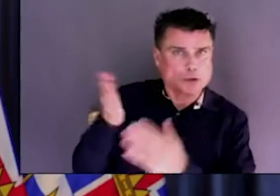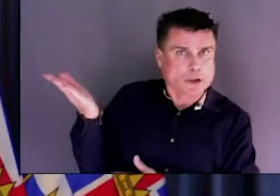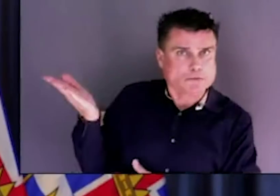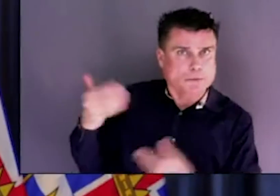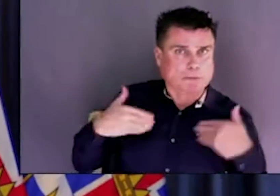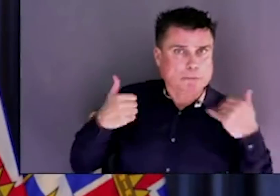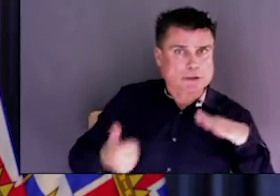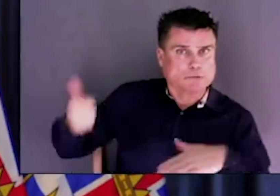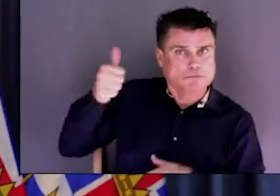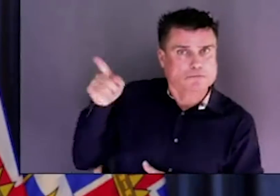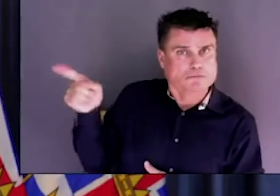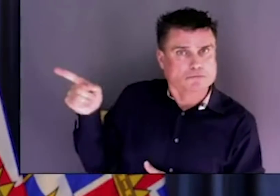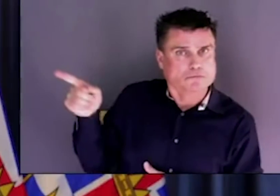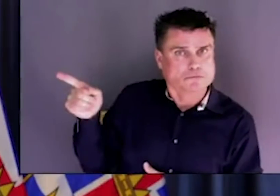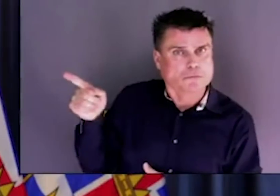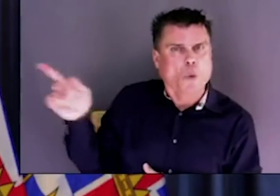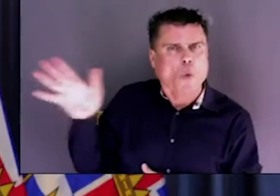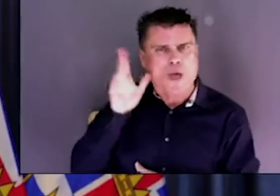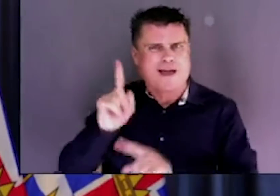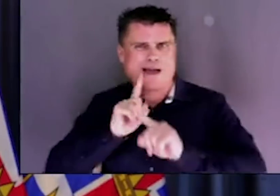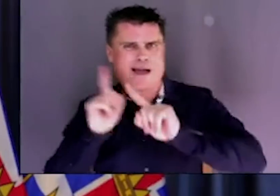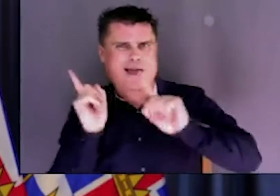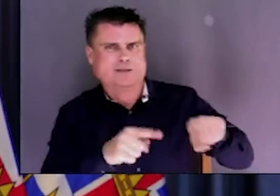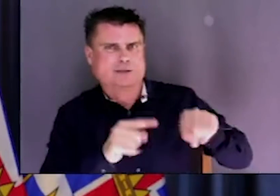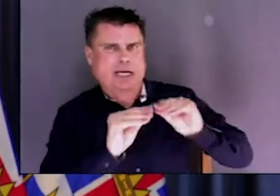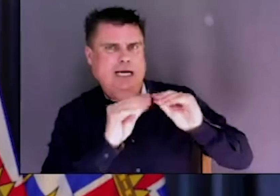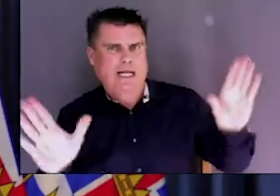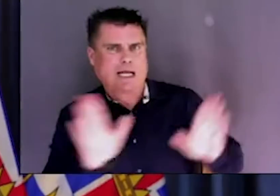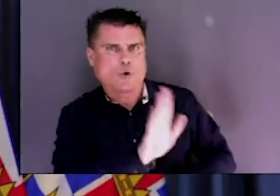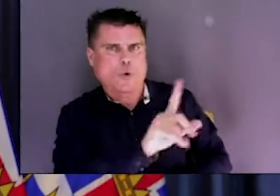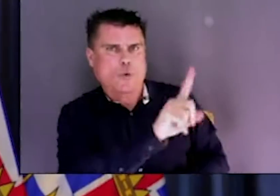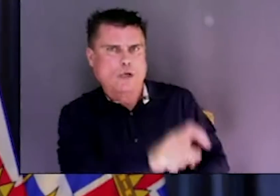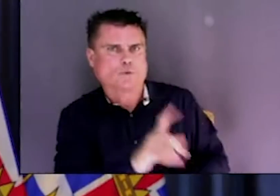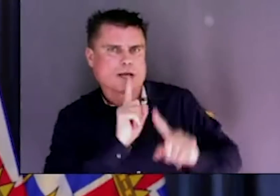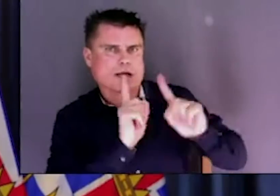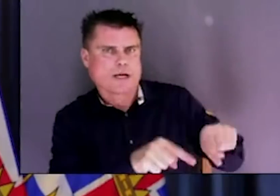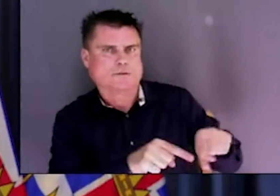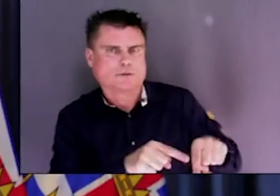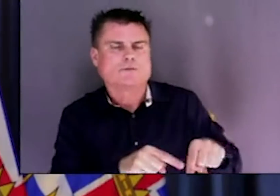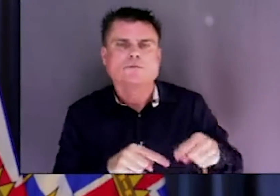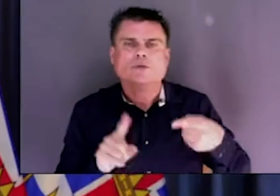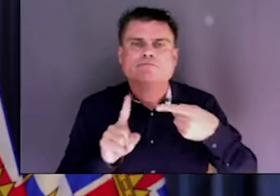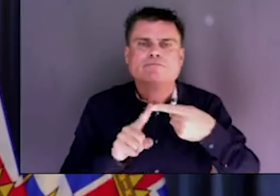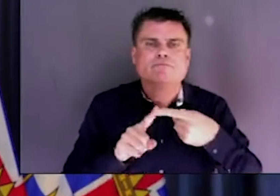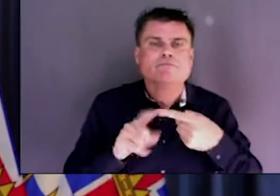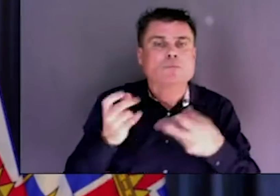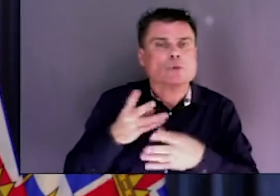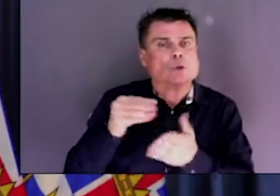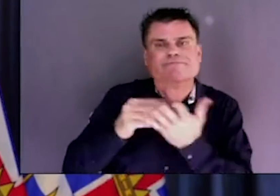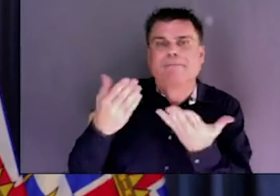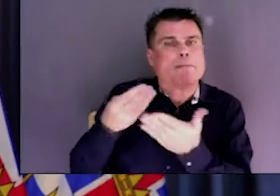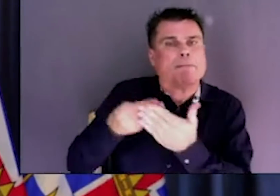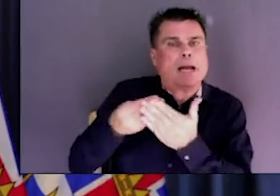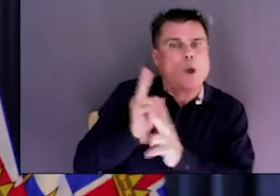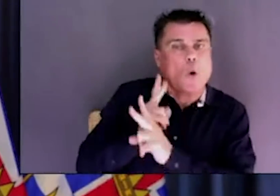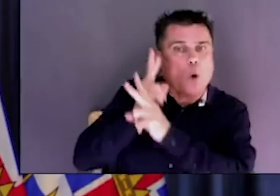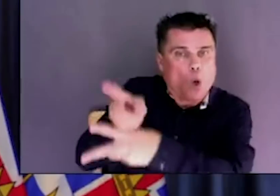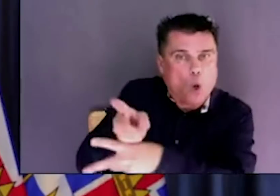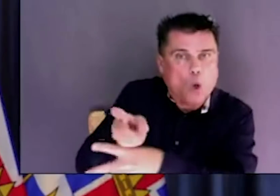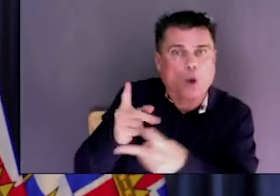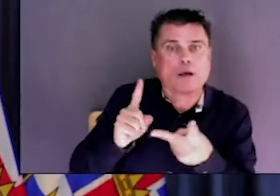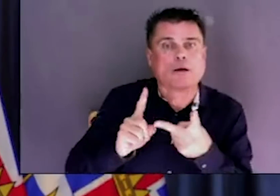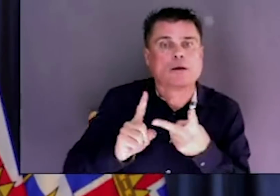direct answer on what the state of play is in terms of the grants, the loan programs, the employee supplements that we put in place